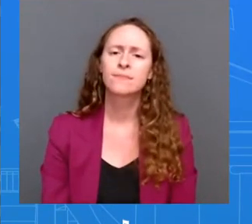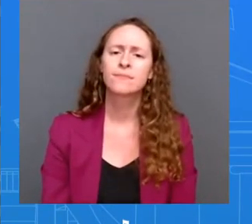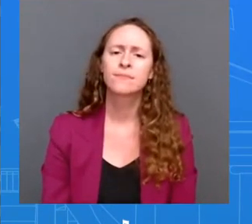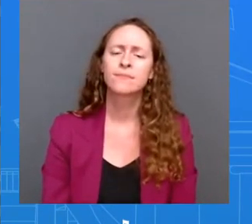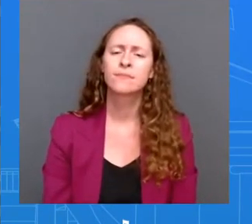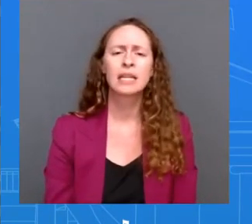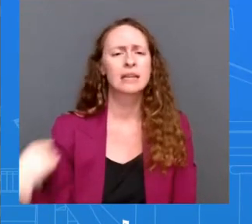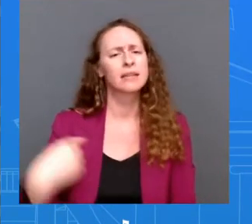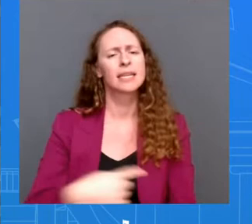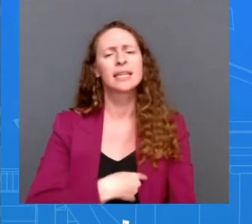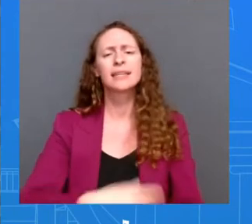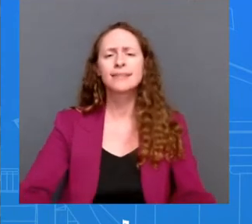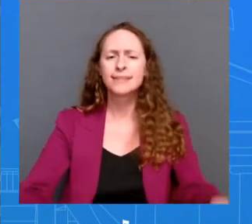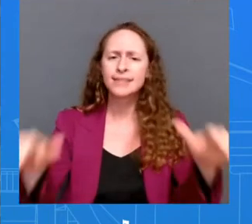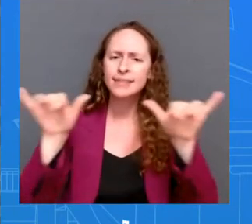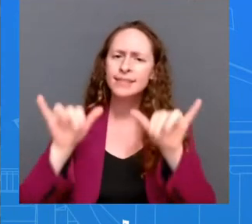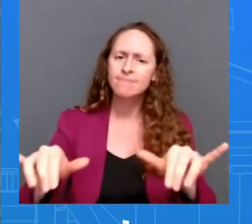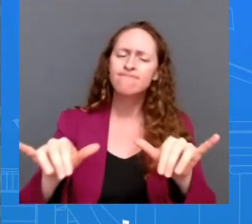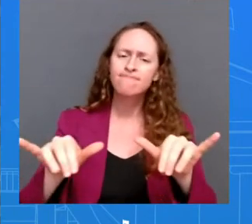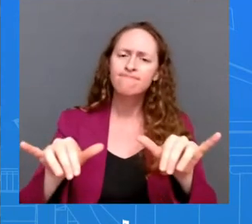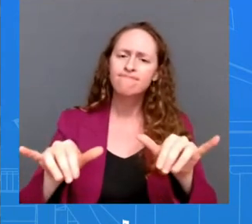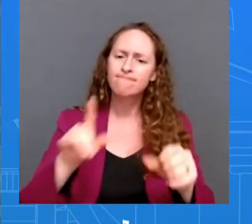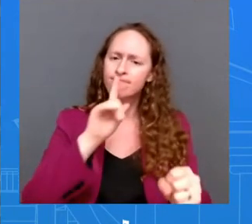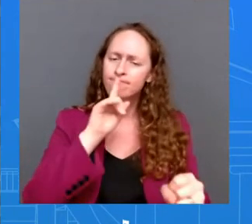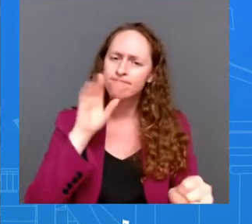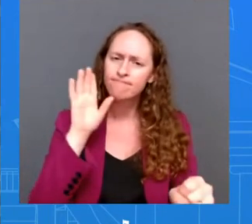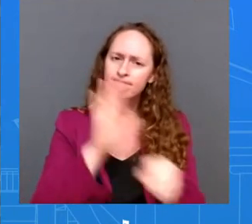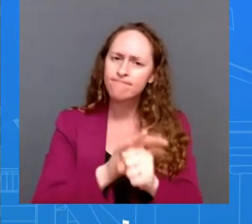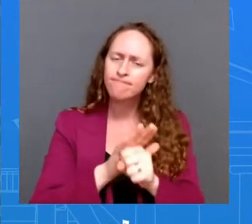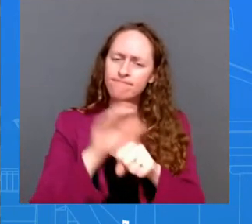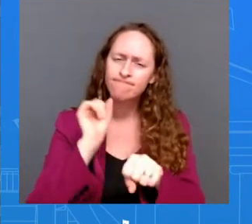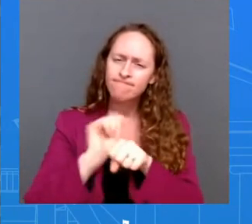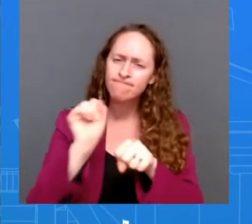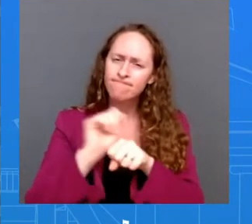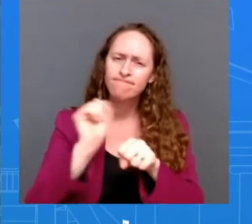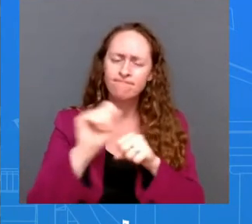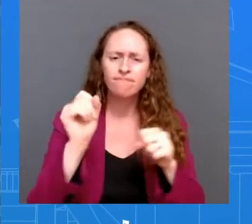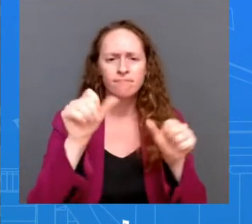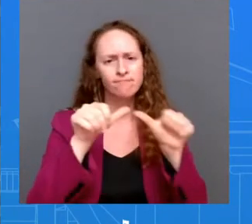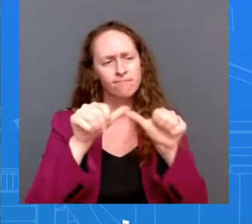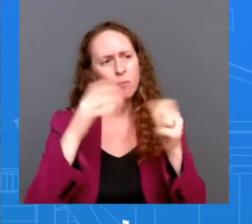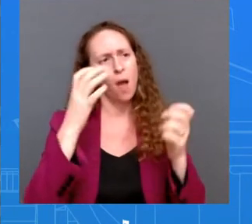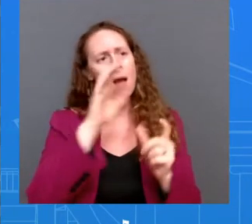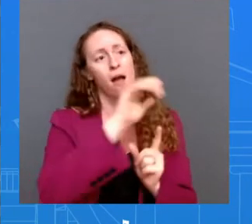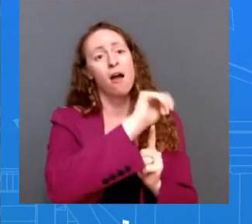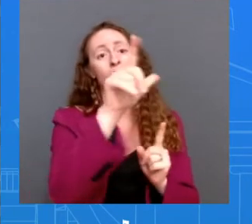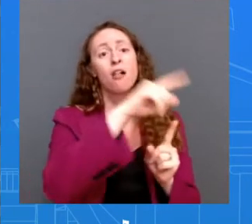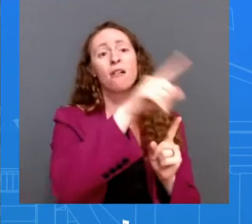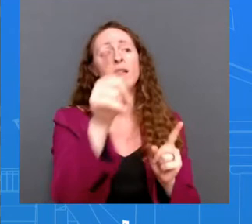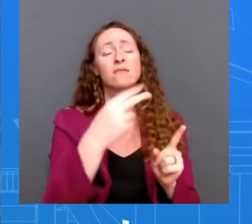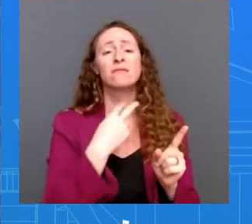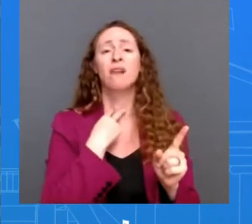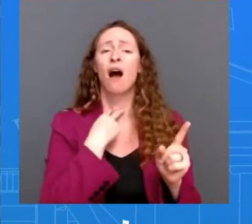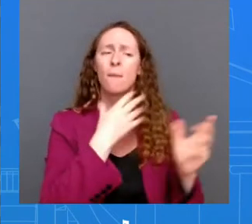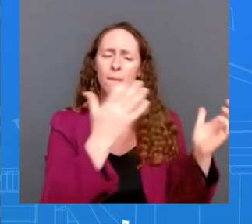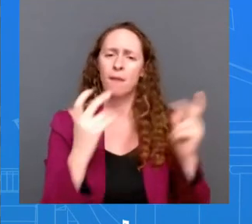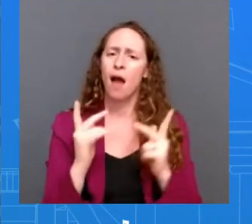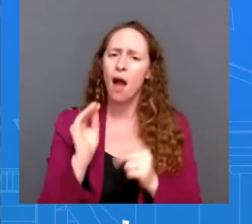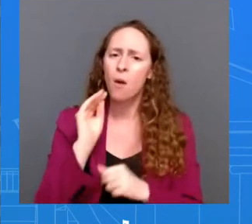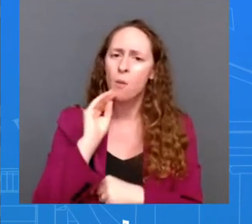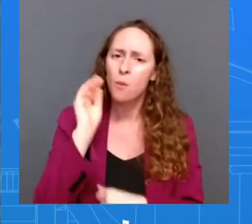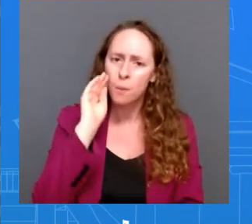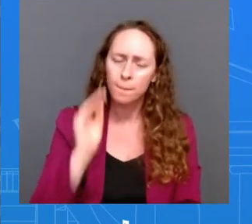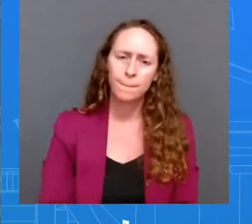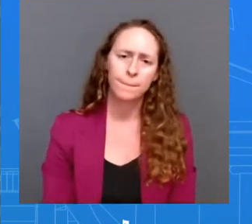our U.S. nationals home. So additionally, as you might have seen, the People's Republic of